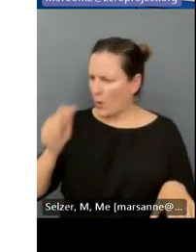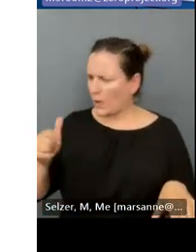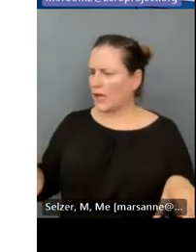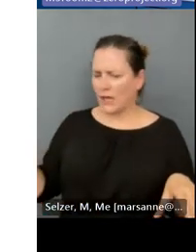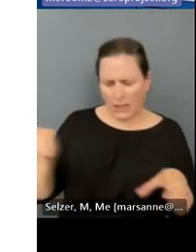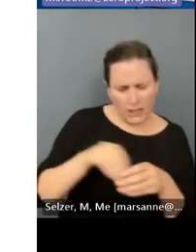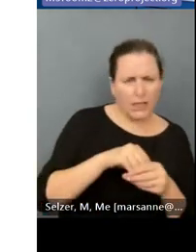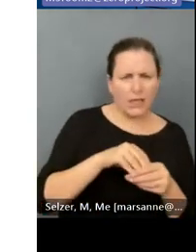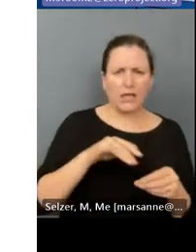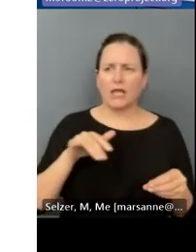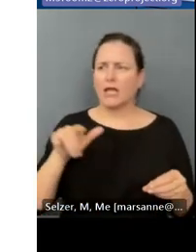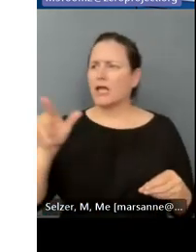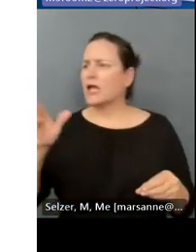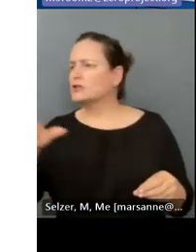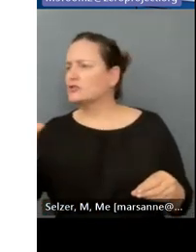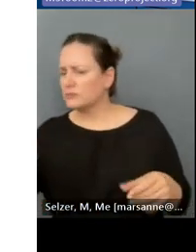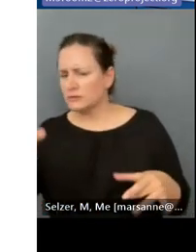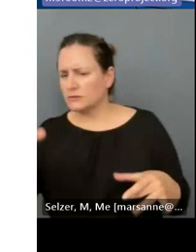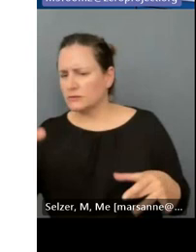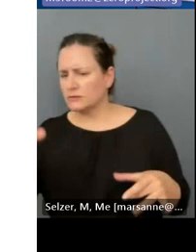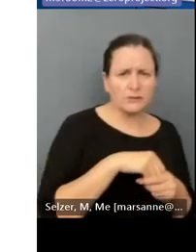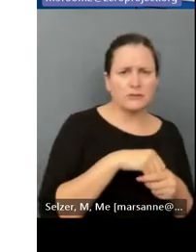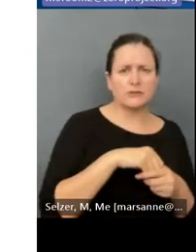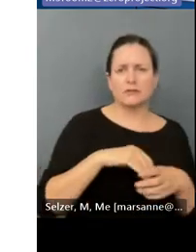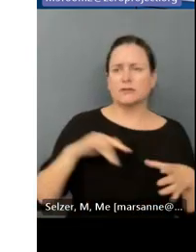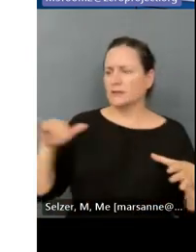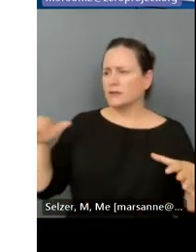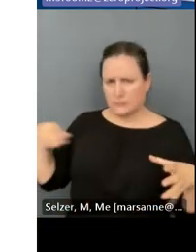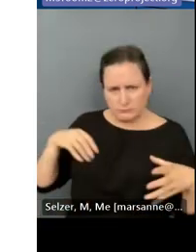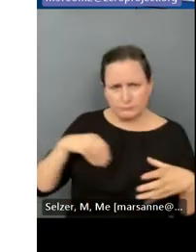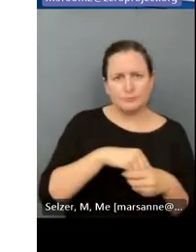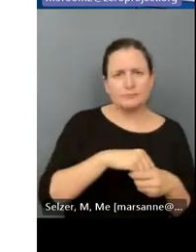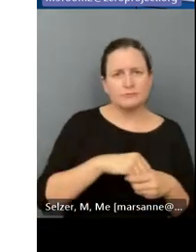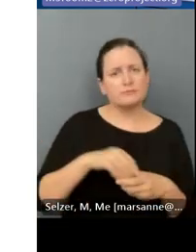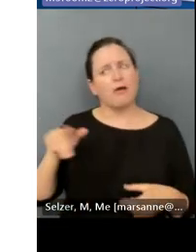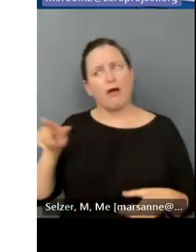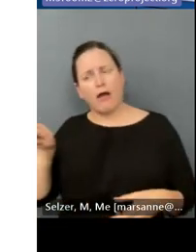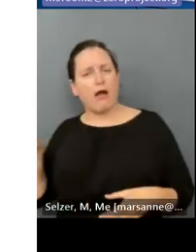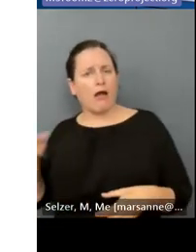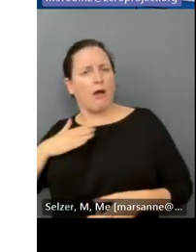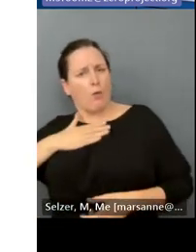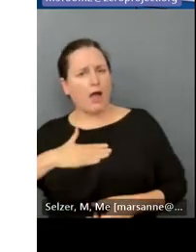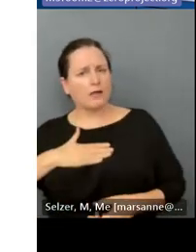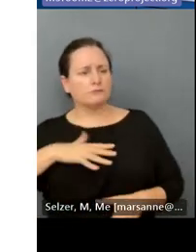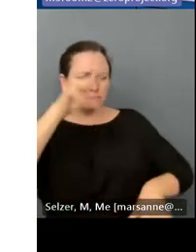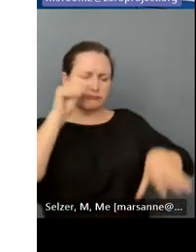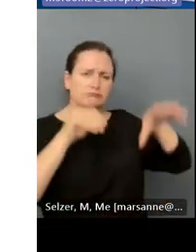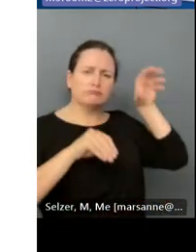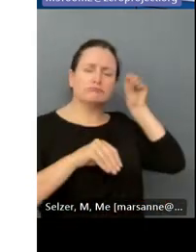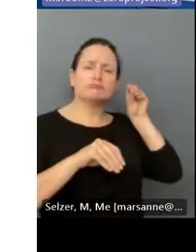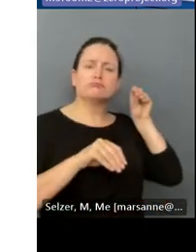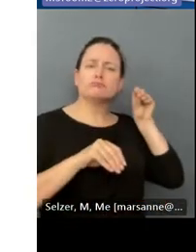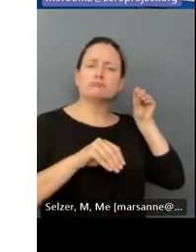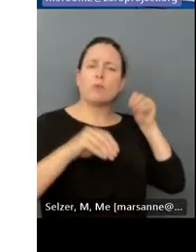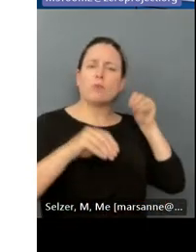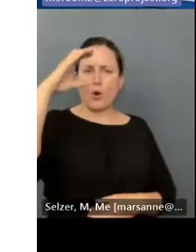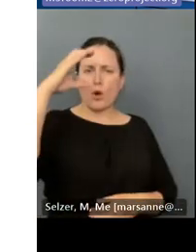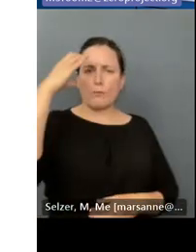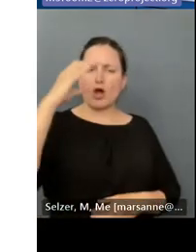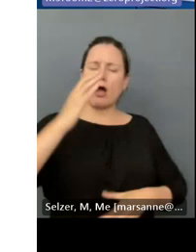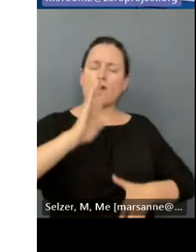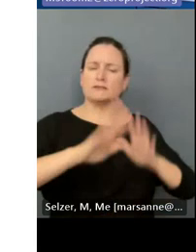that, you know, wanted to learn the Colombian sign language and wanted to be included as well. And in the model